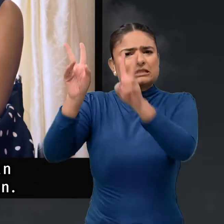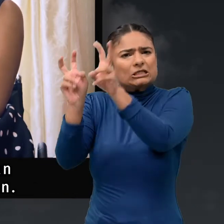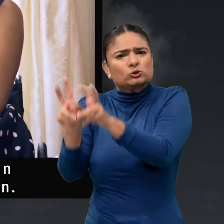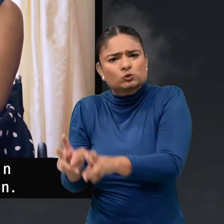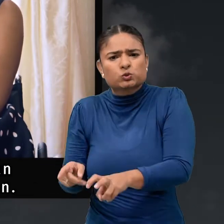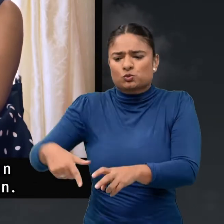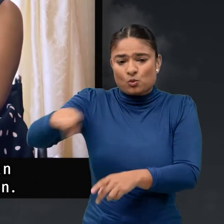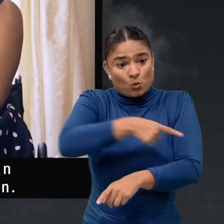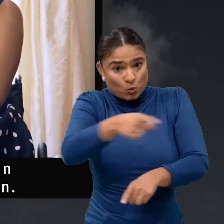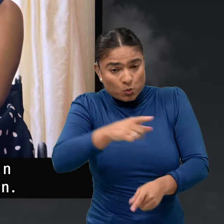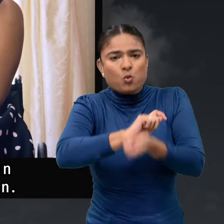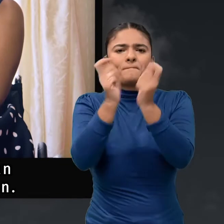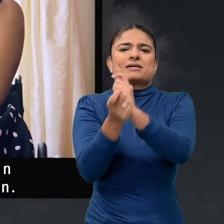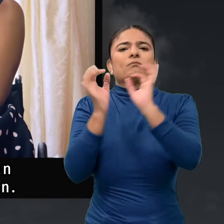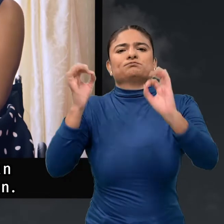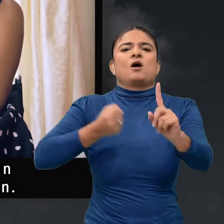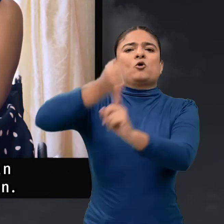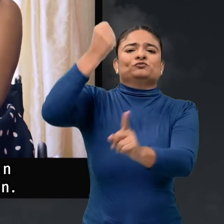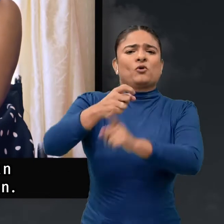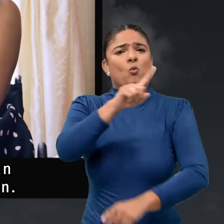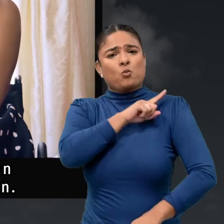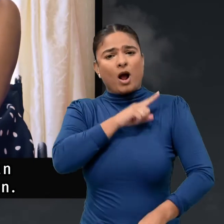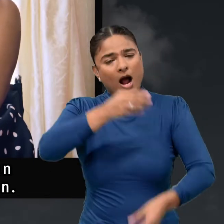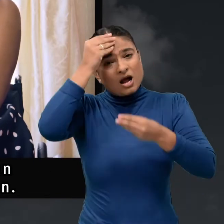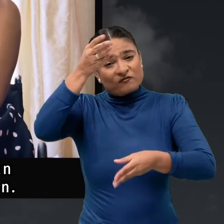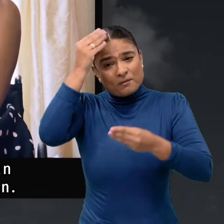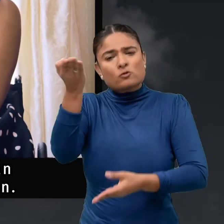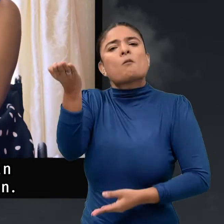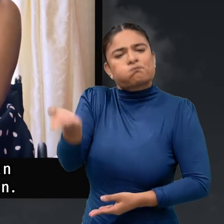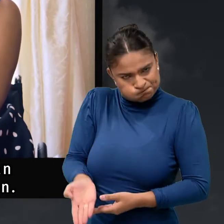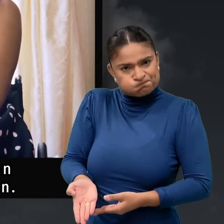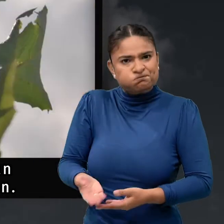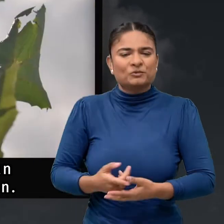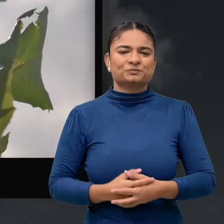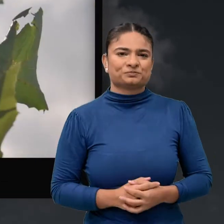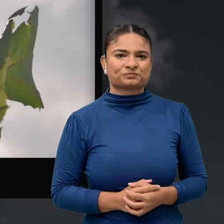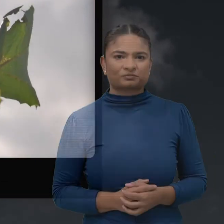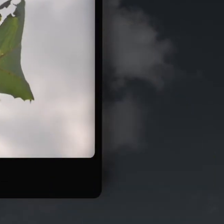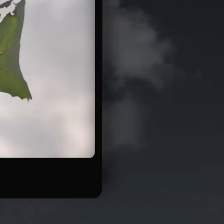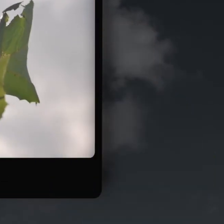studying disabilities so that they can advocate from a more informed position.